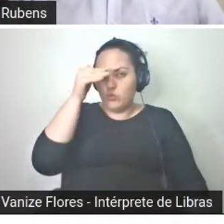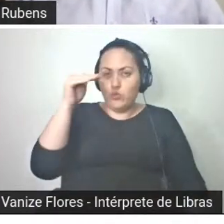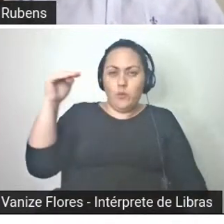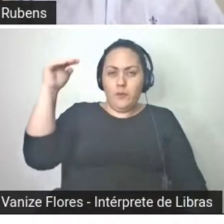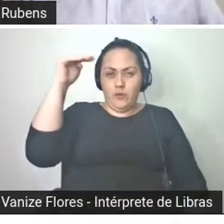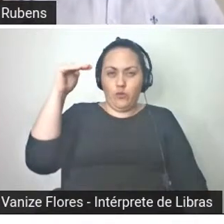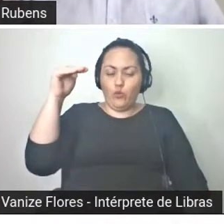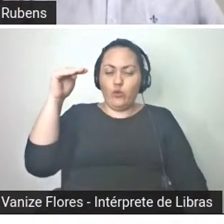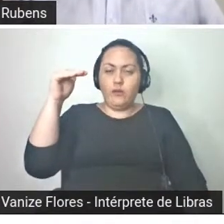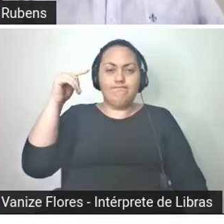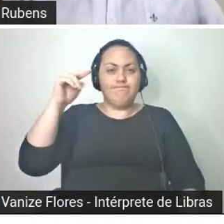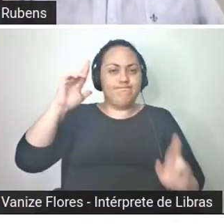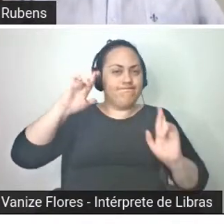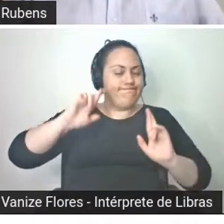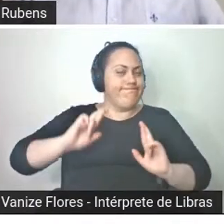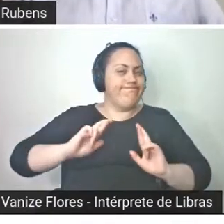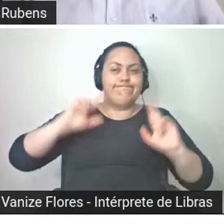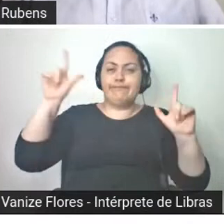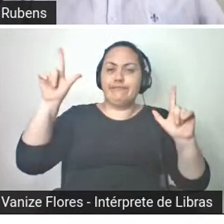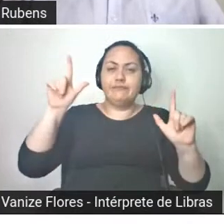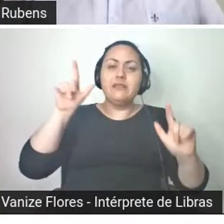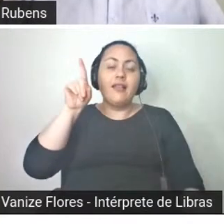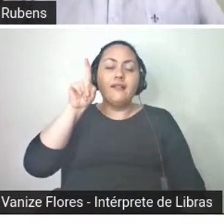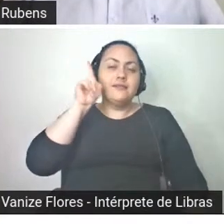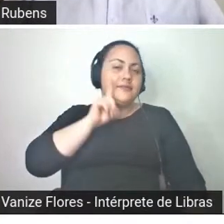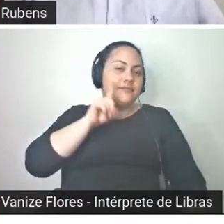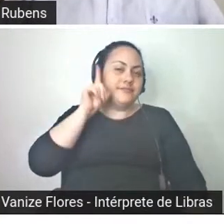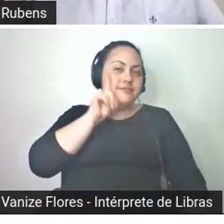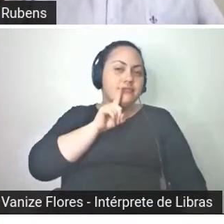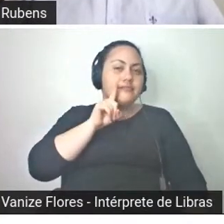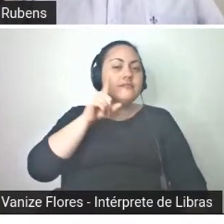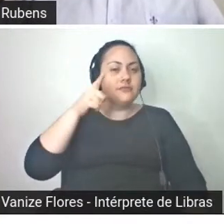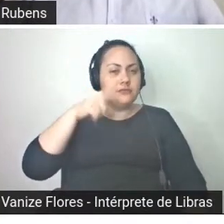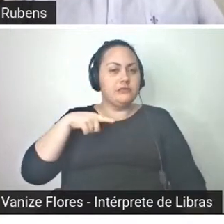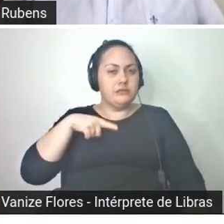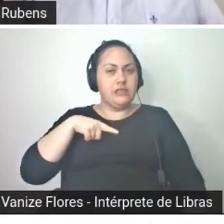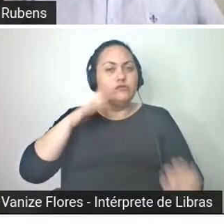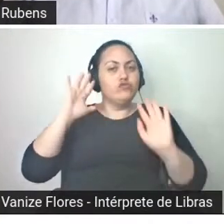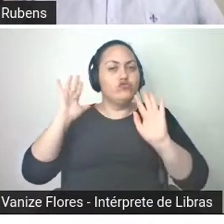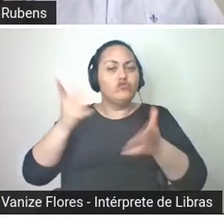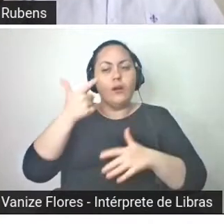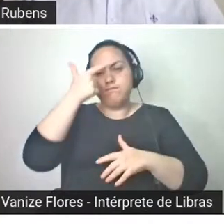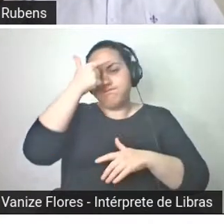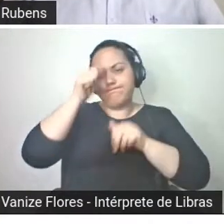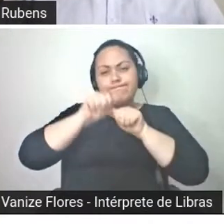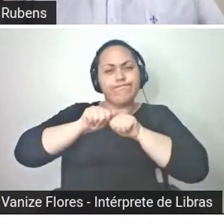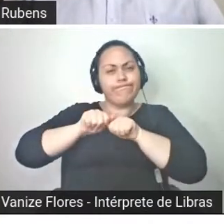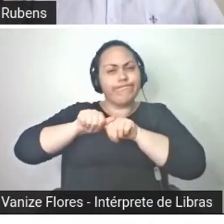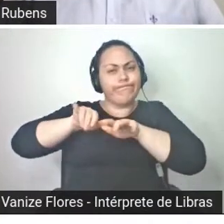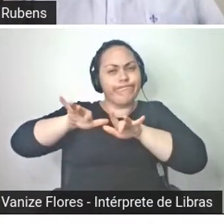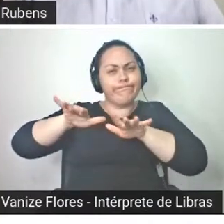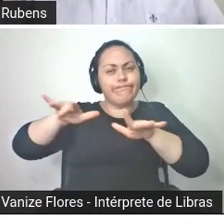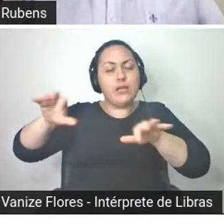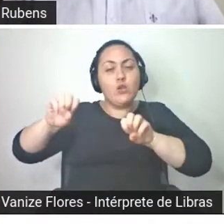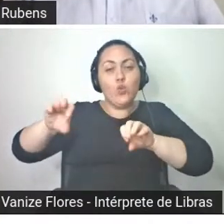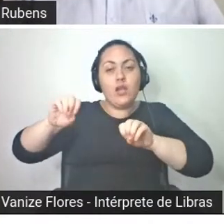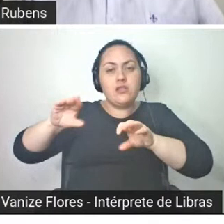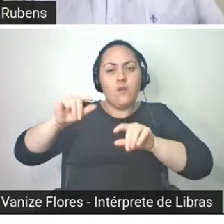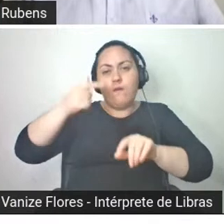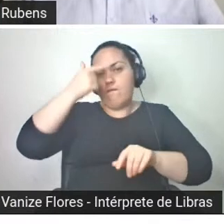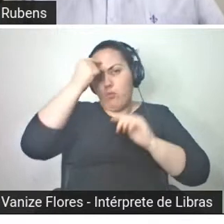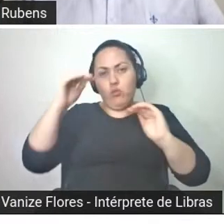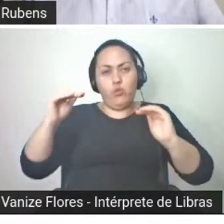grande diferença. Quer dizer, os Estados Unidos é um país que massificou, ampliou a sua educação superior. Então, eu